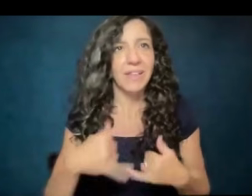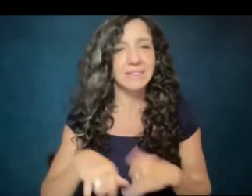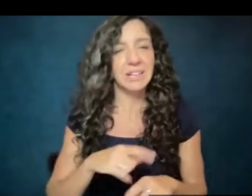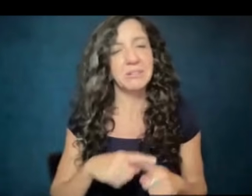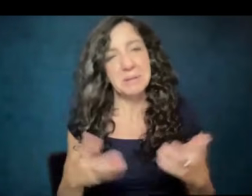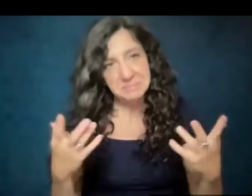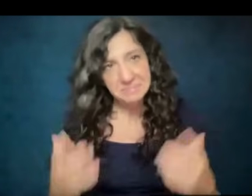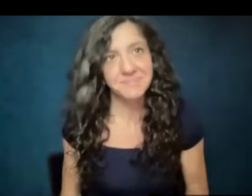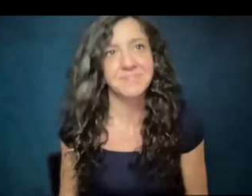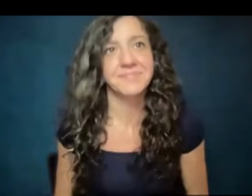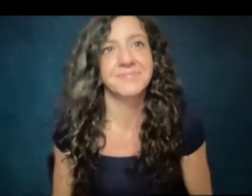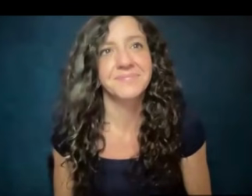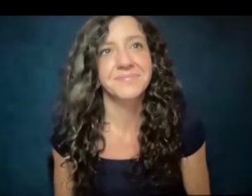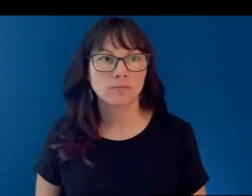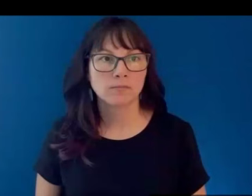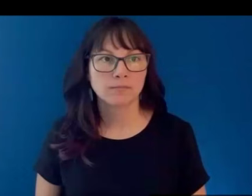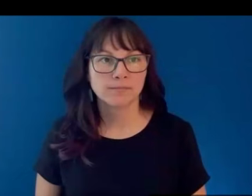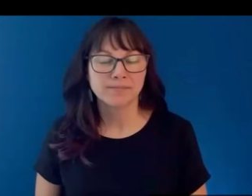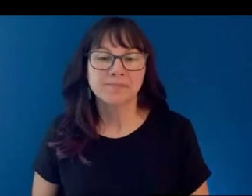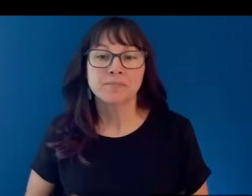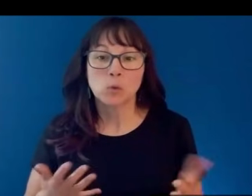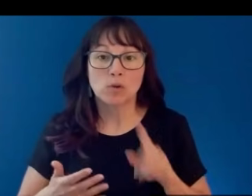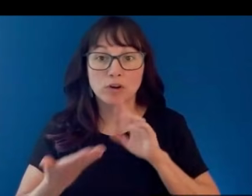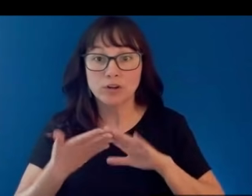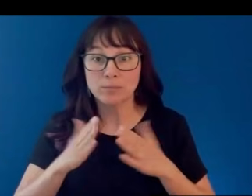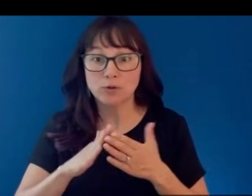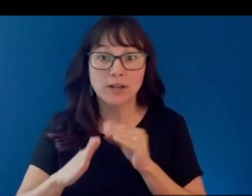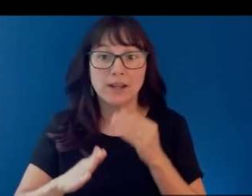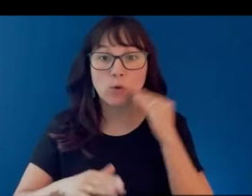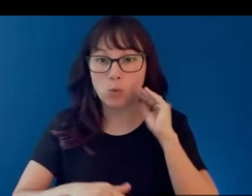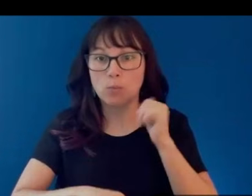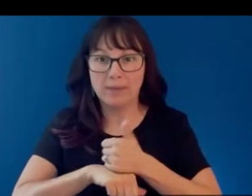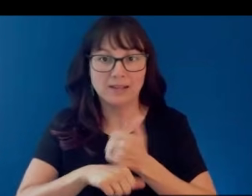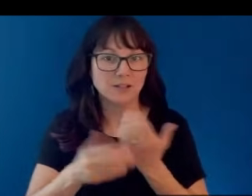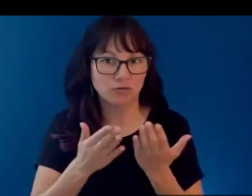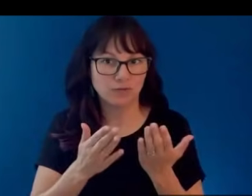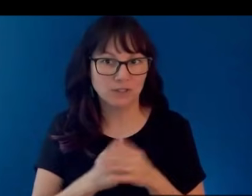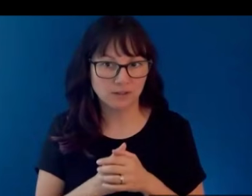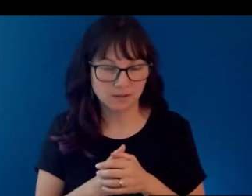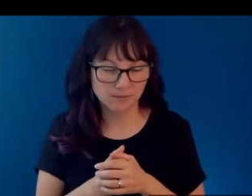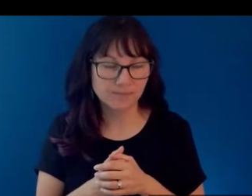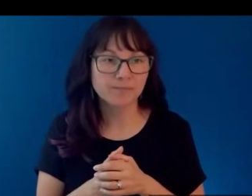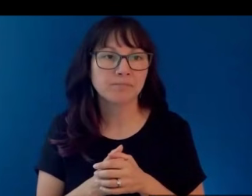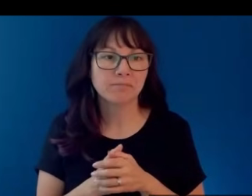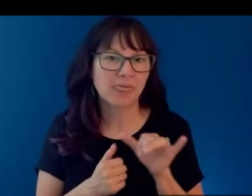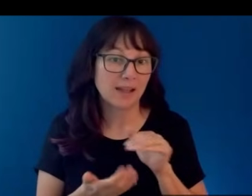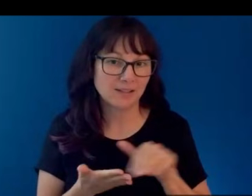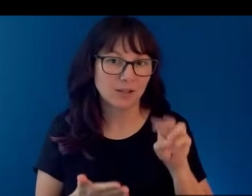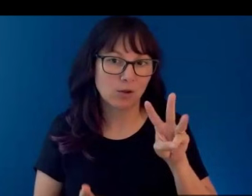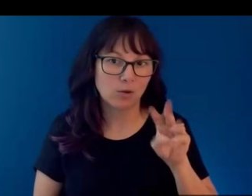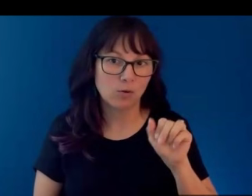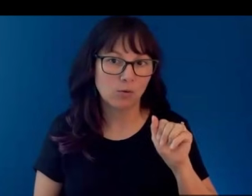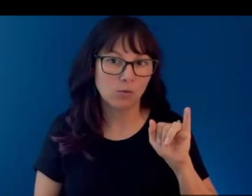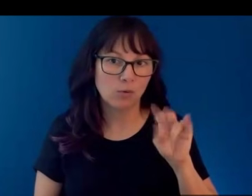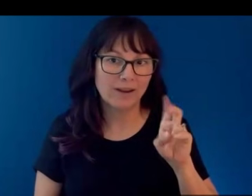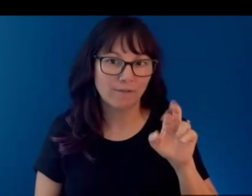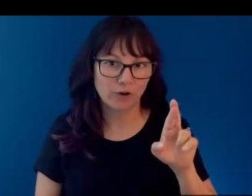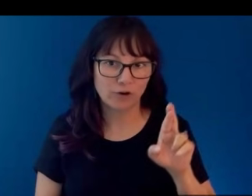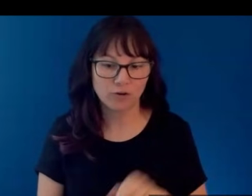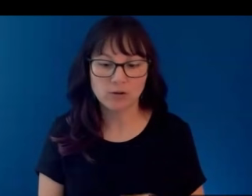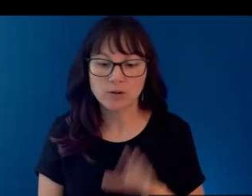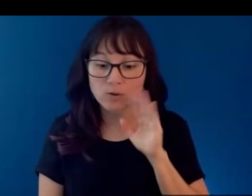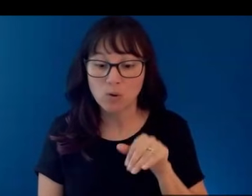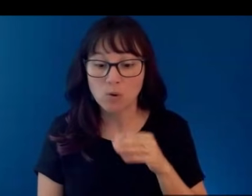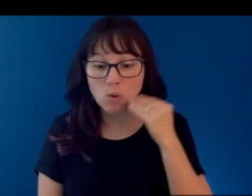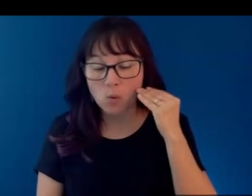So what are community and home-based services? These are the waivers. Home